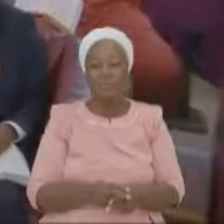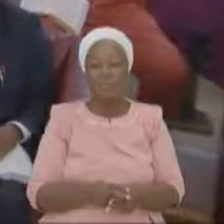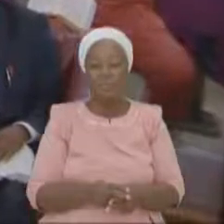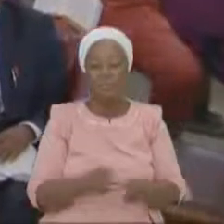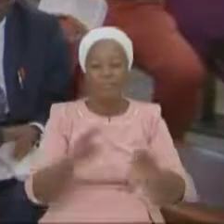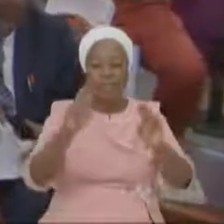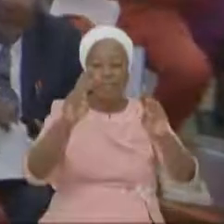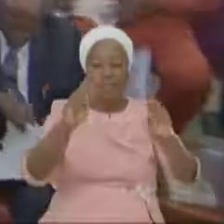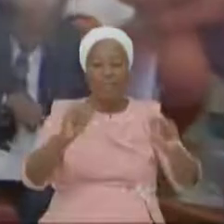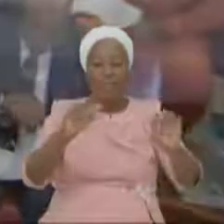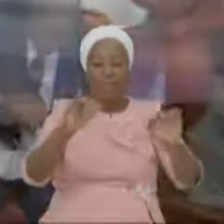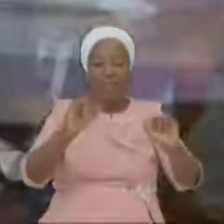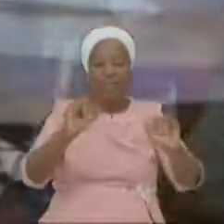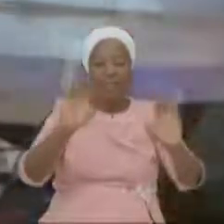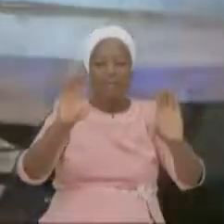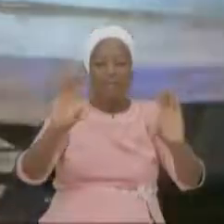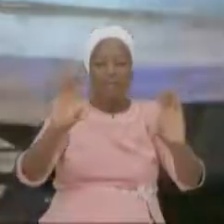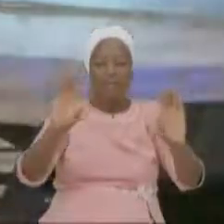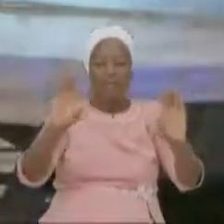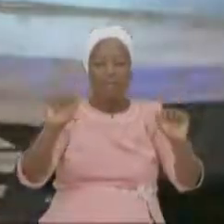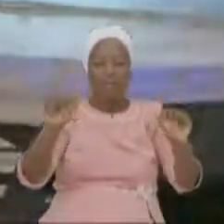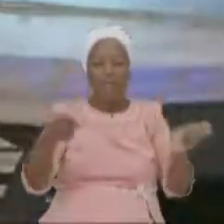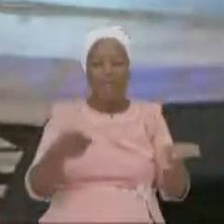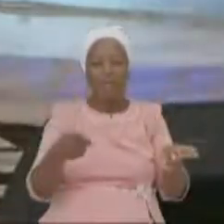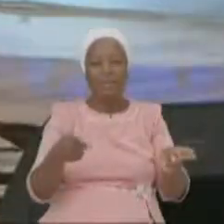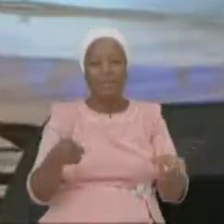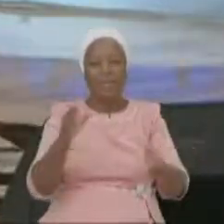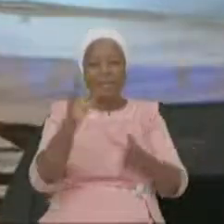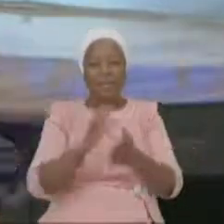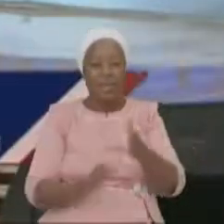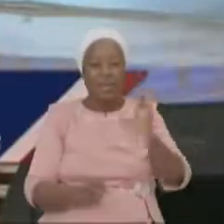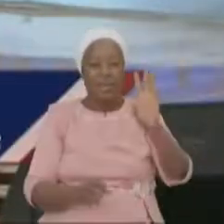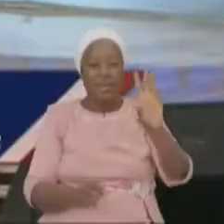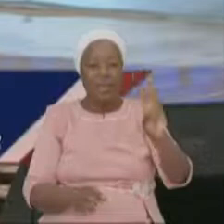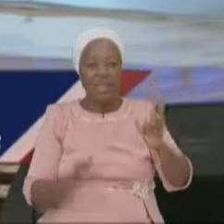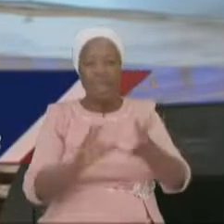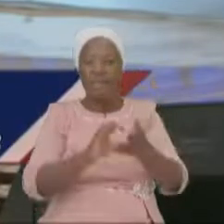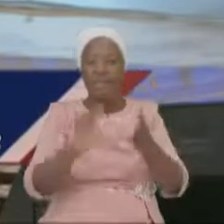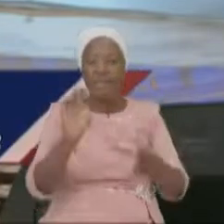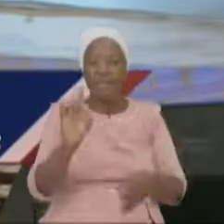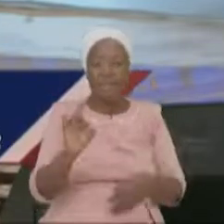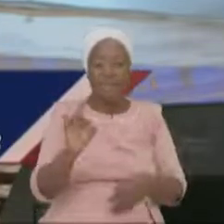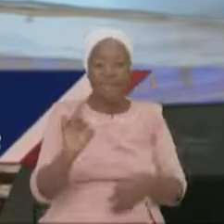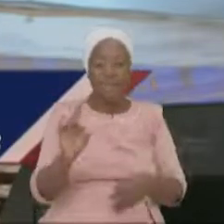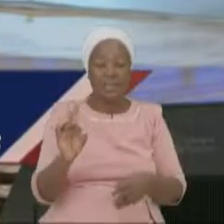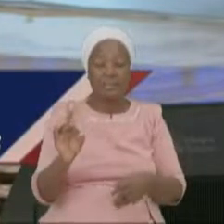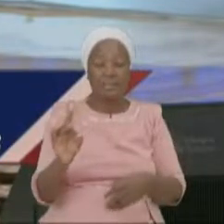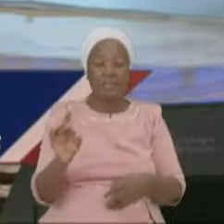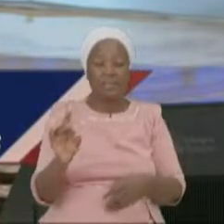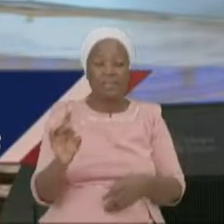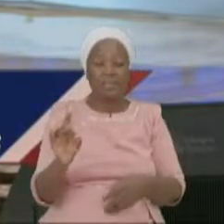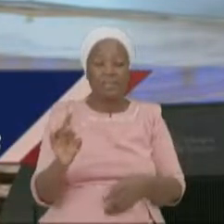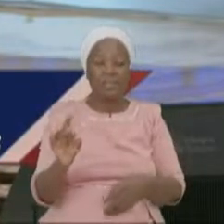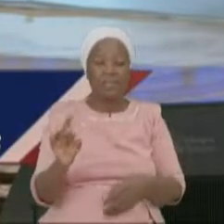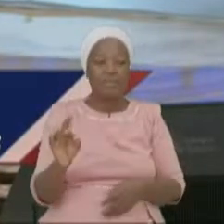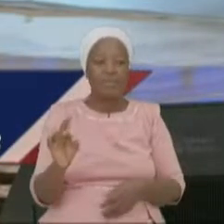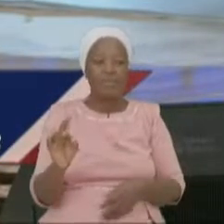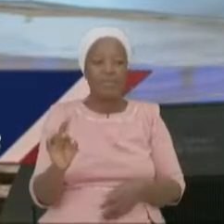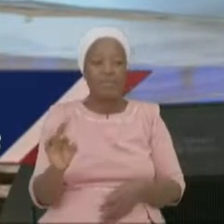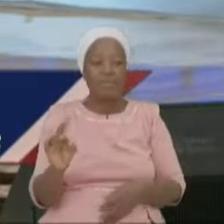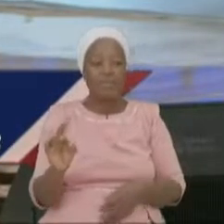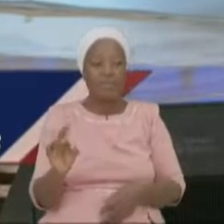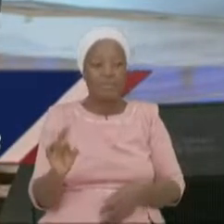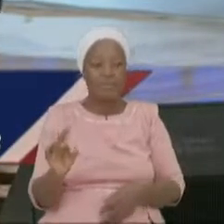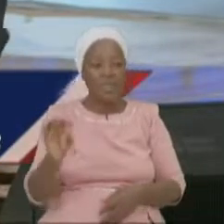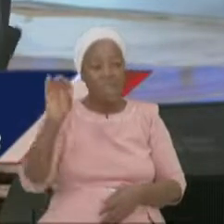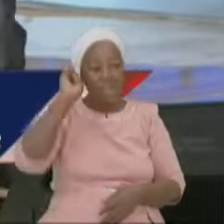Micah chapter 6, verse 8. In Micah chapter 6, verse 8,